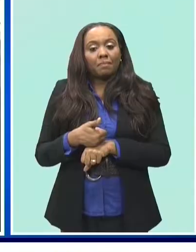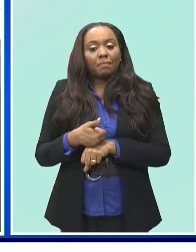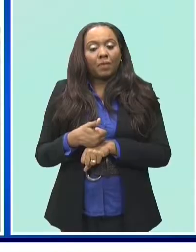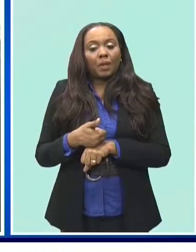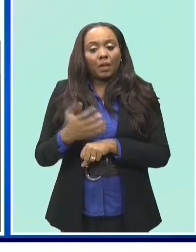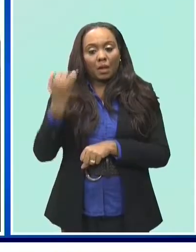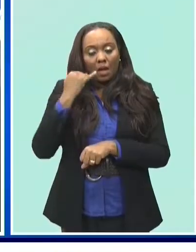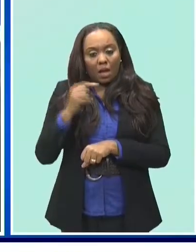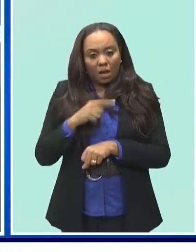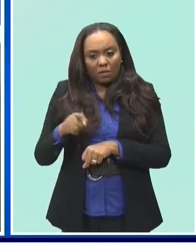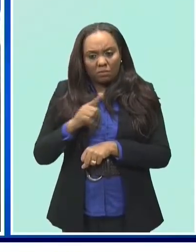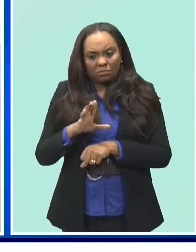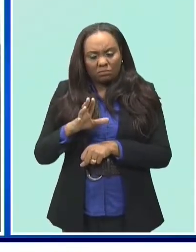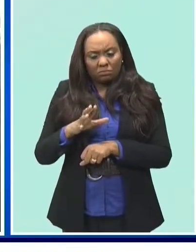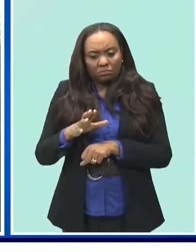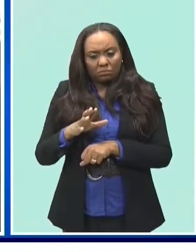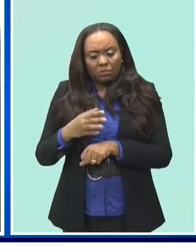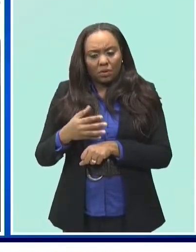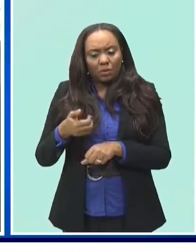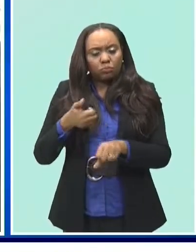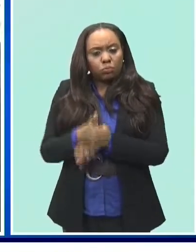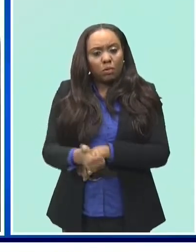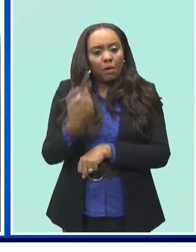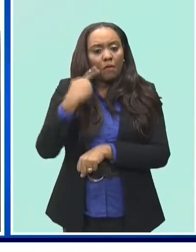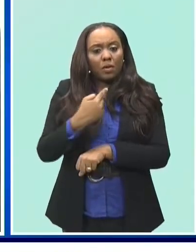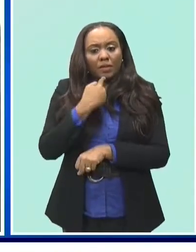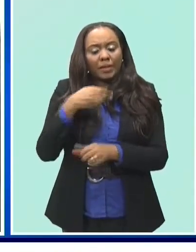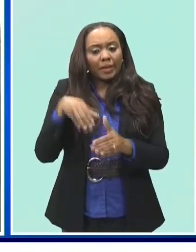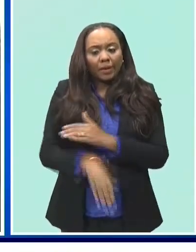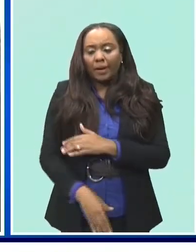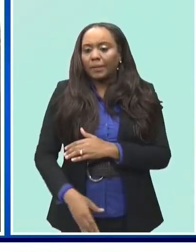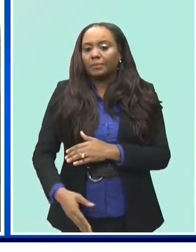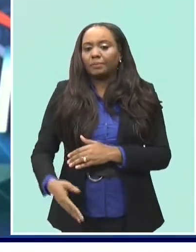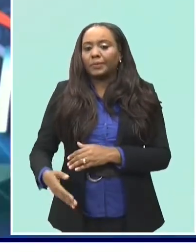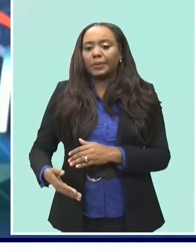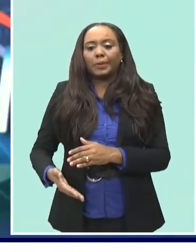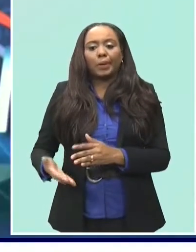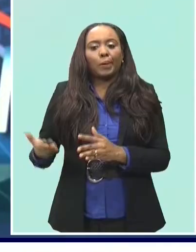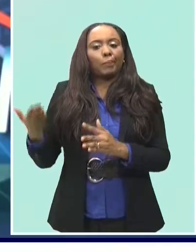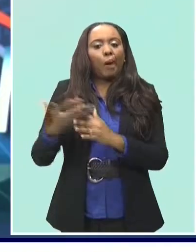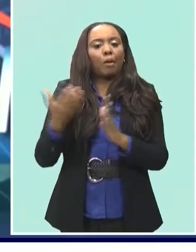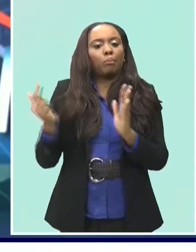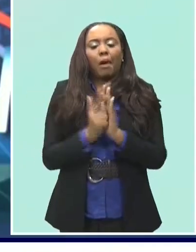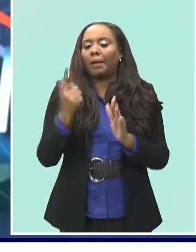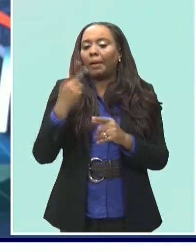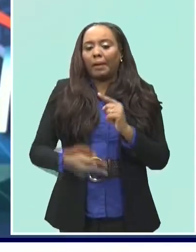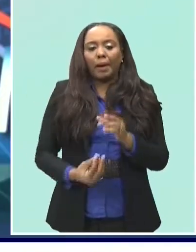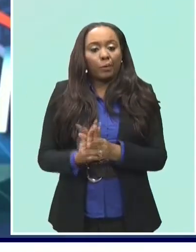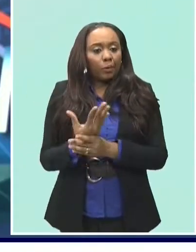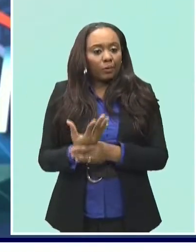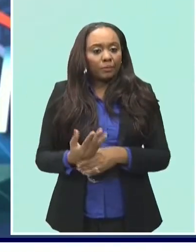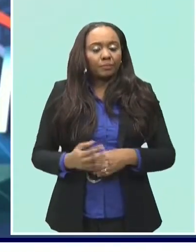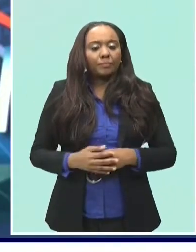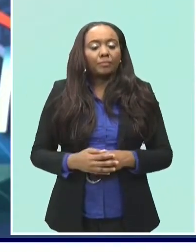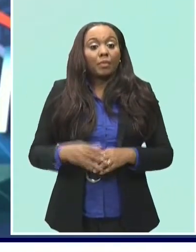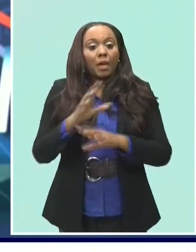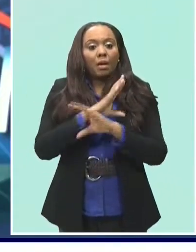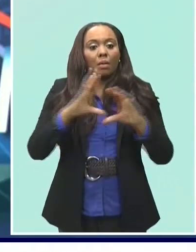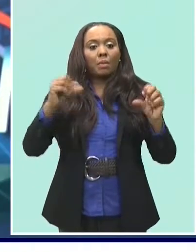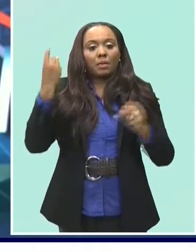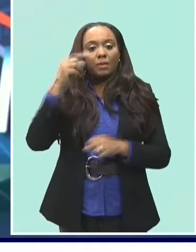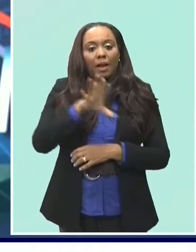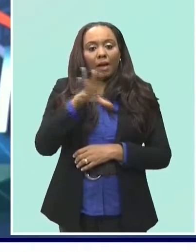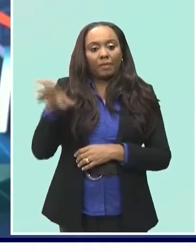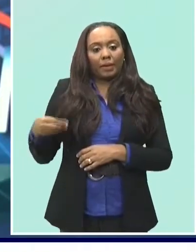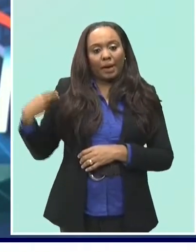prohibition of people who've been convicted of a more serious order of things. President of the African Heritage Foundation,